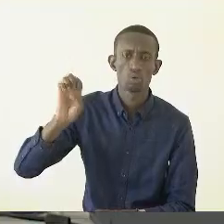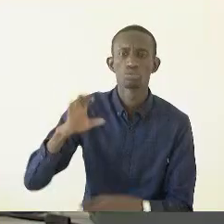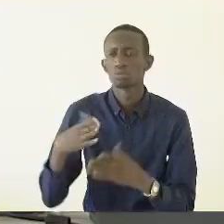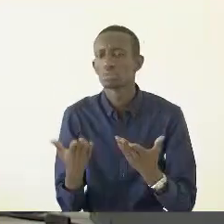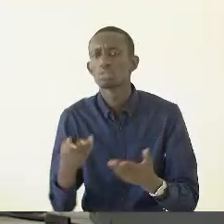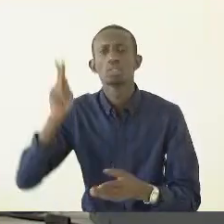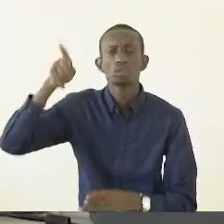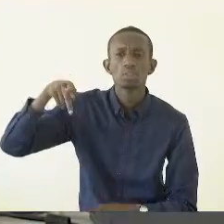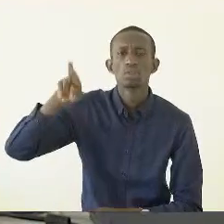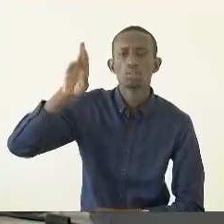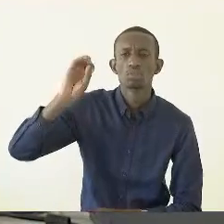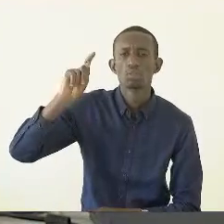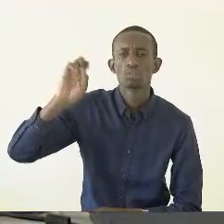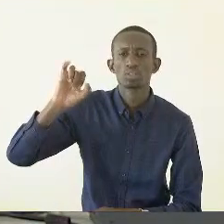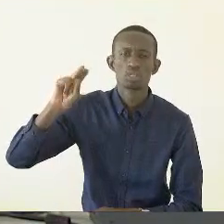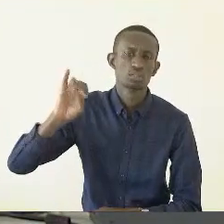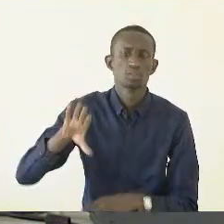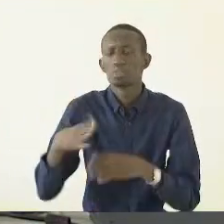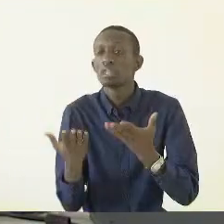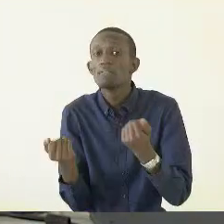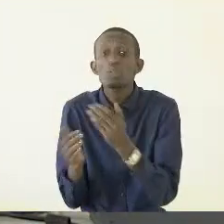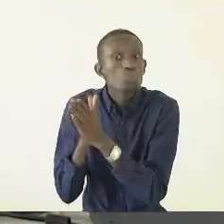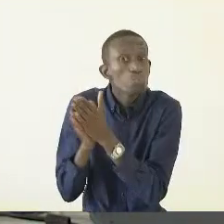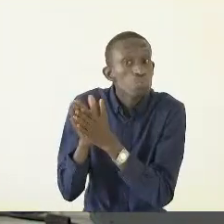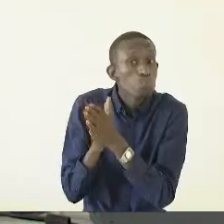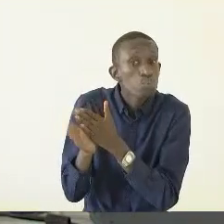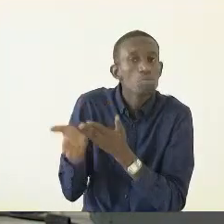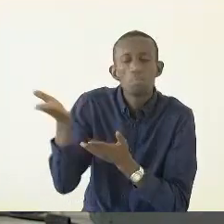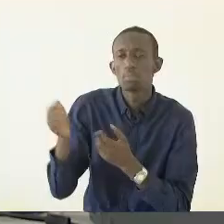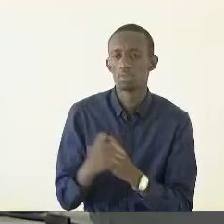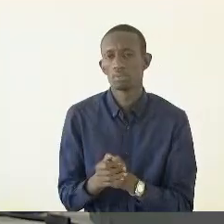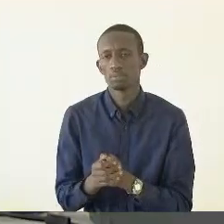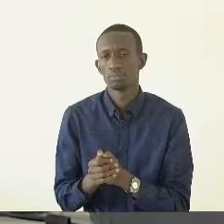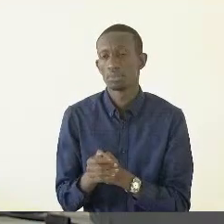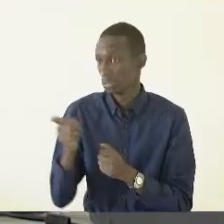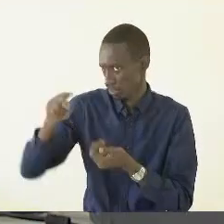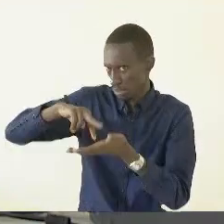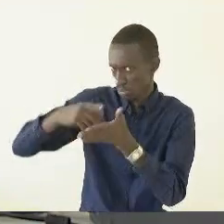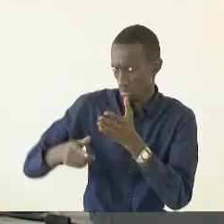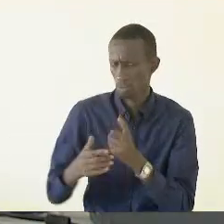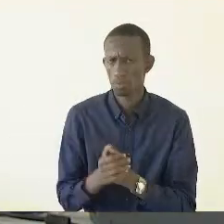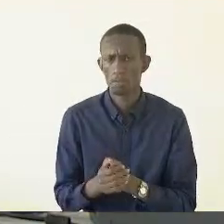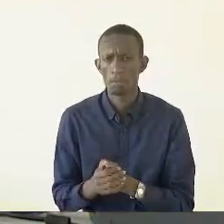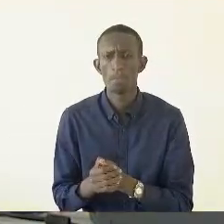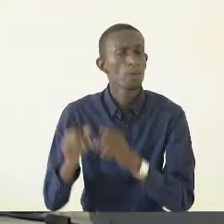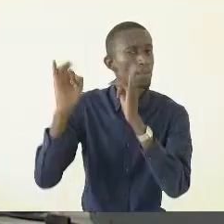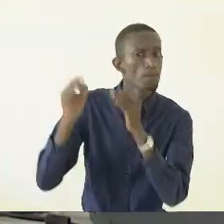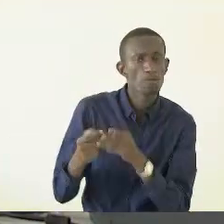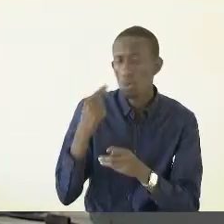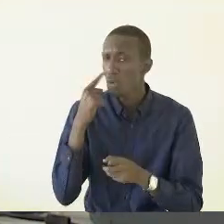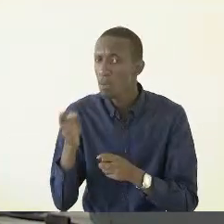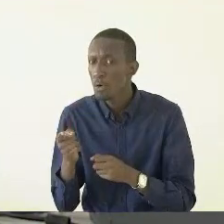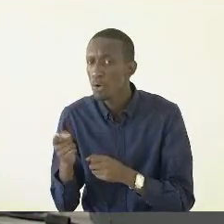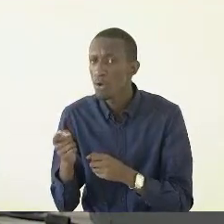it also has oil substances, which means when we see